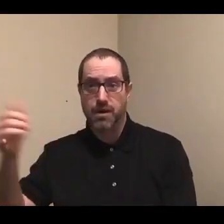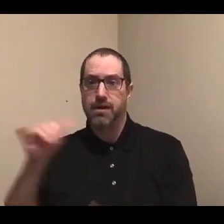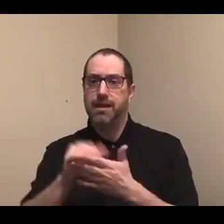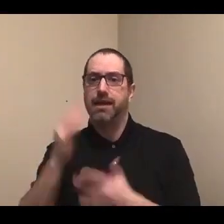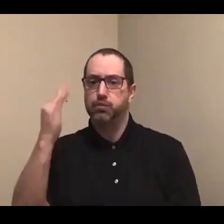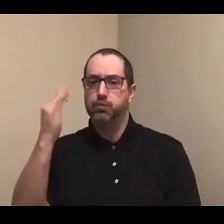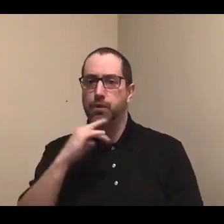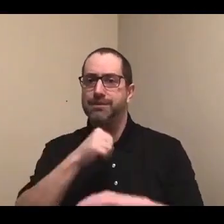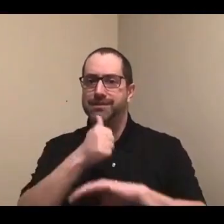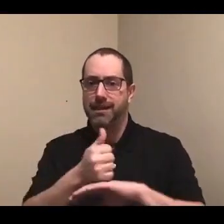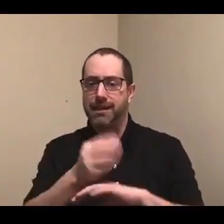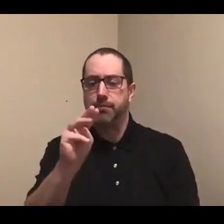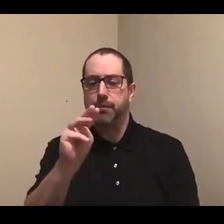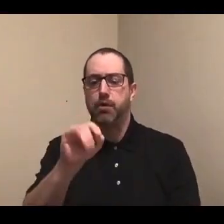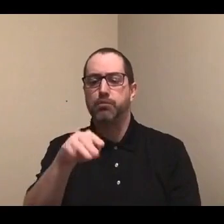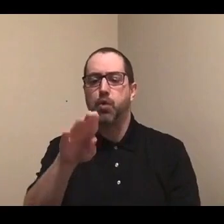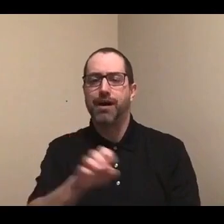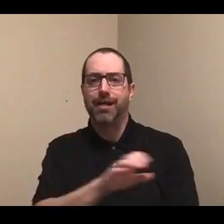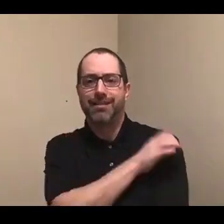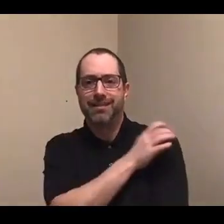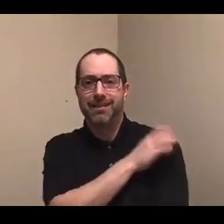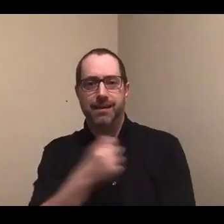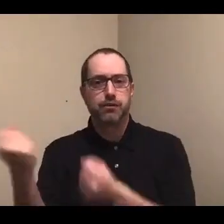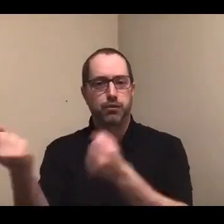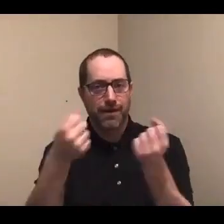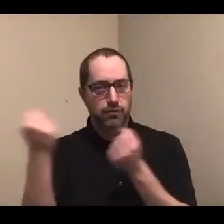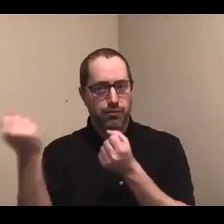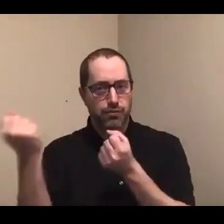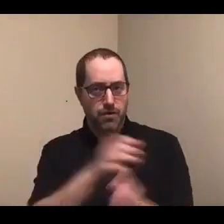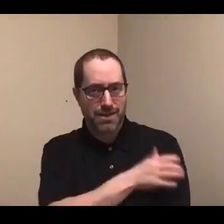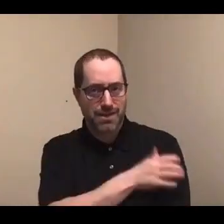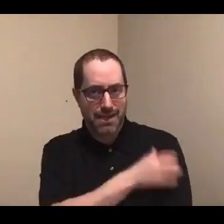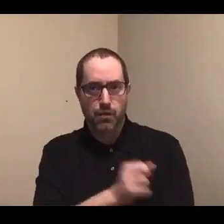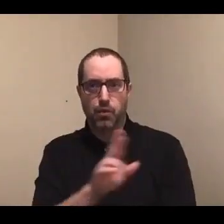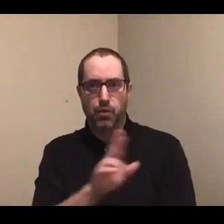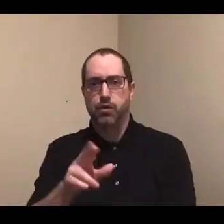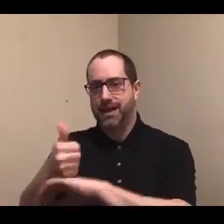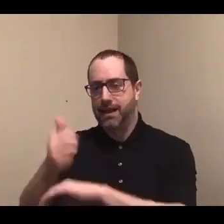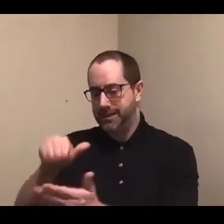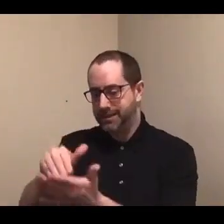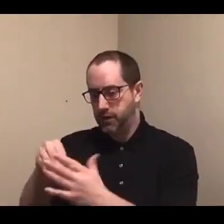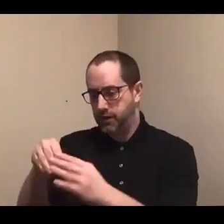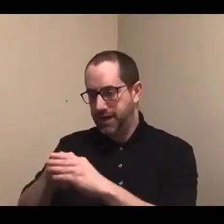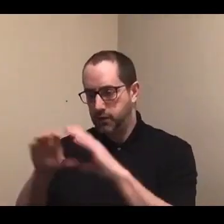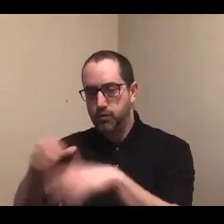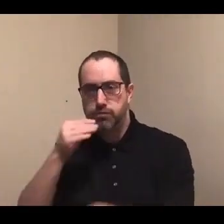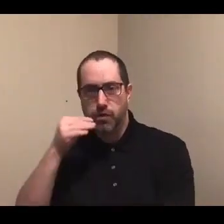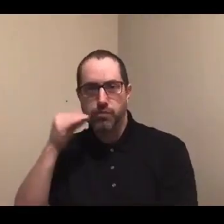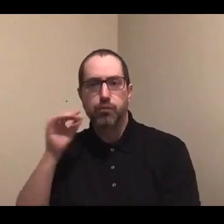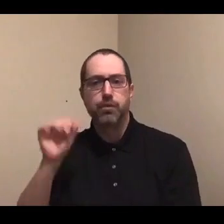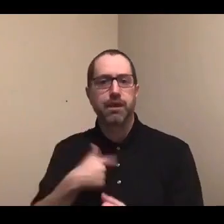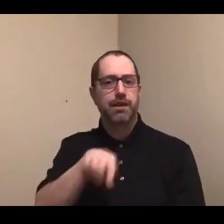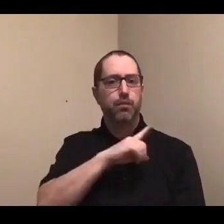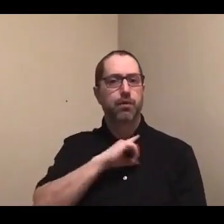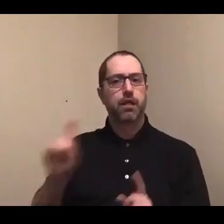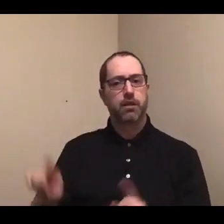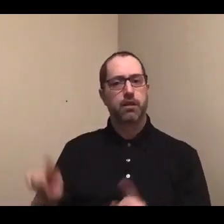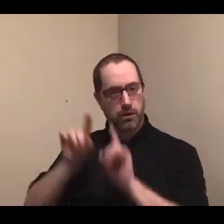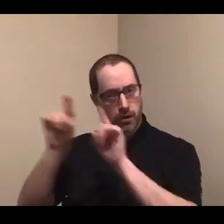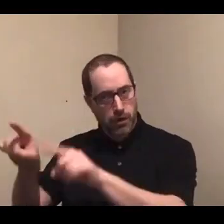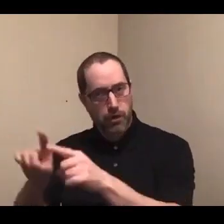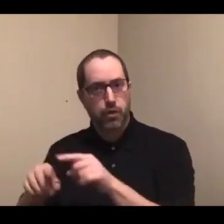prioritizing those folks in centers like group homes or in homeless shelters, and we'll go to them so that we can ensure that we're